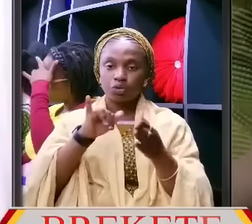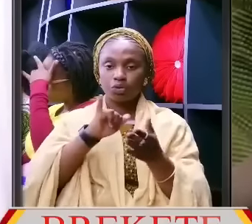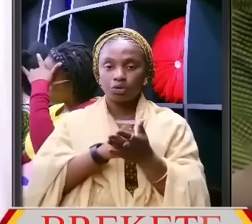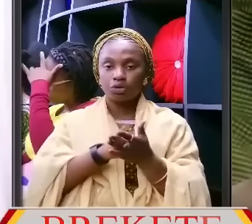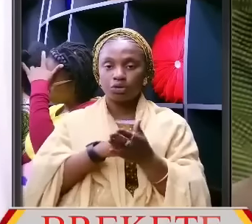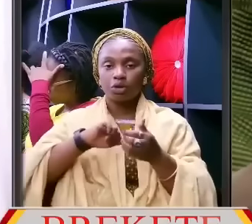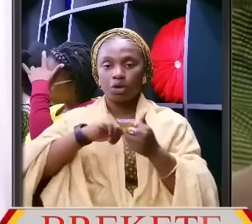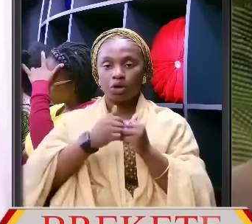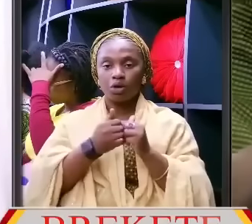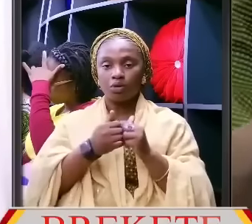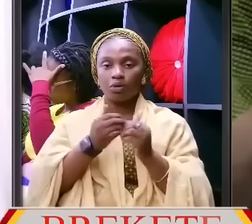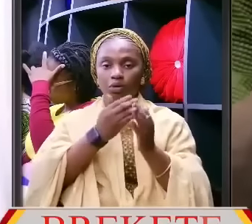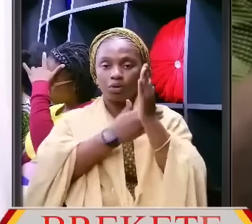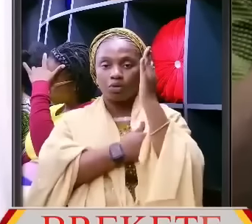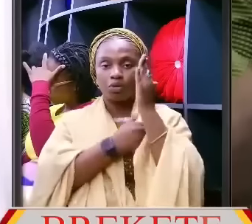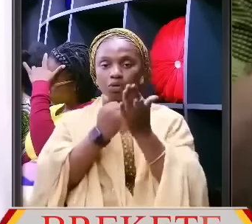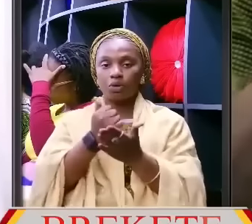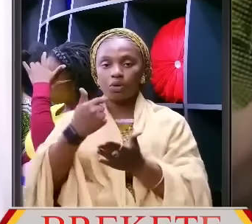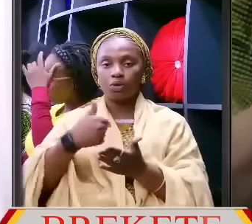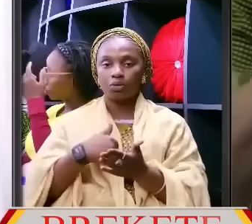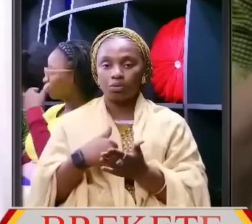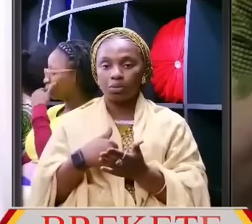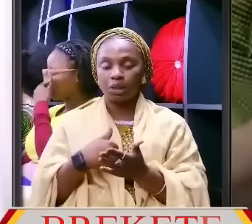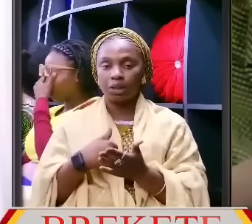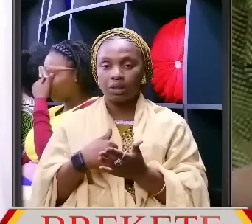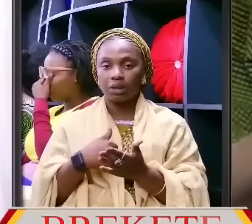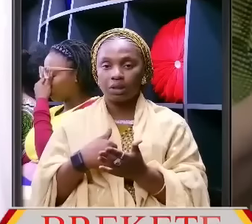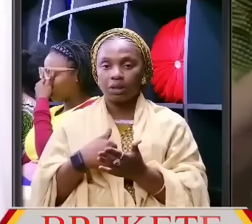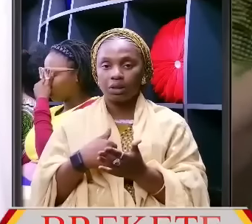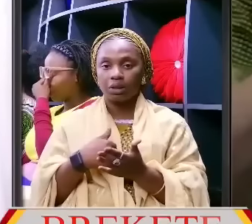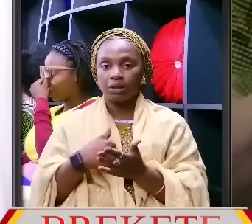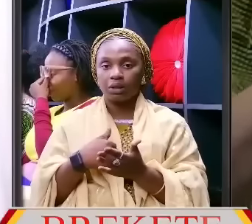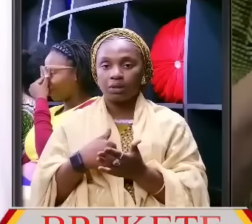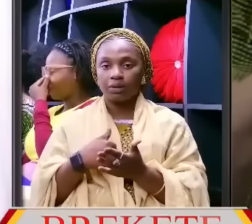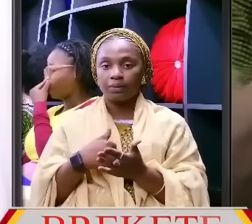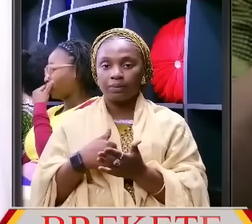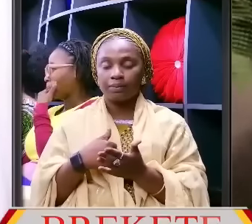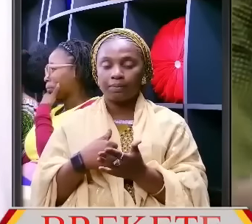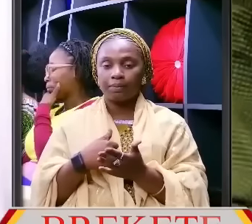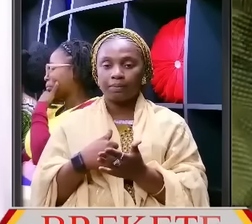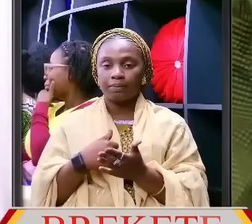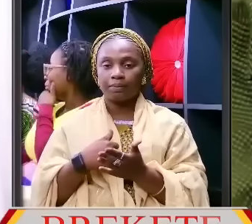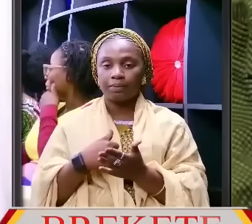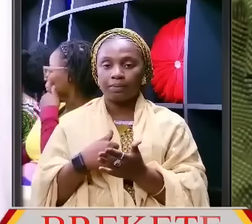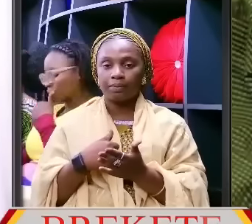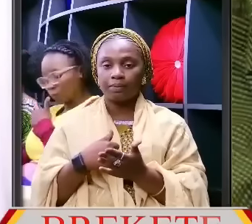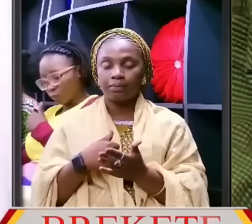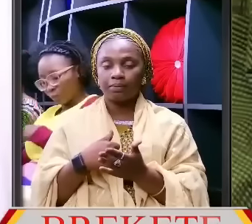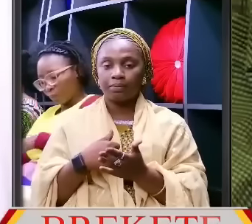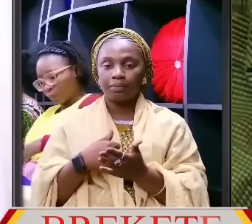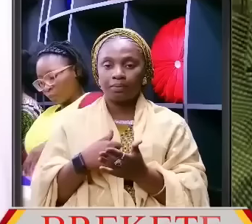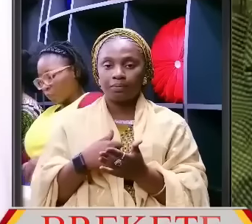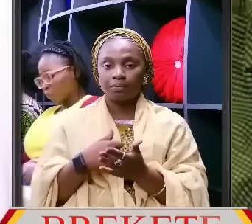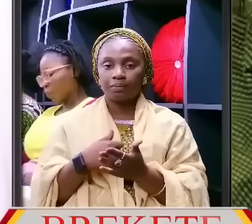there. As they talk about minimal wage, as what they talk about dodgy that time.